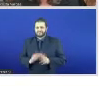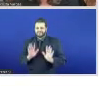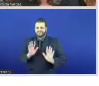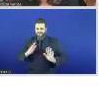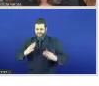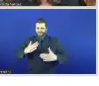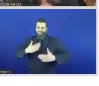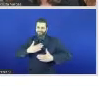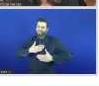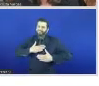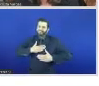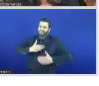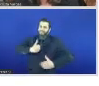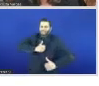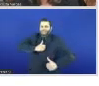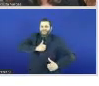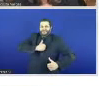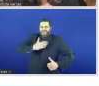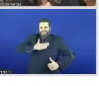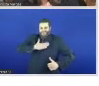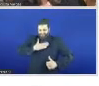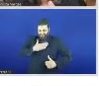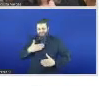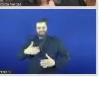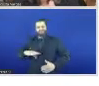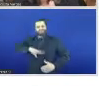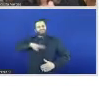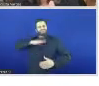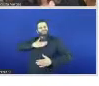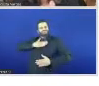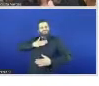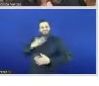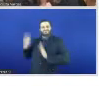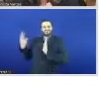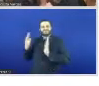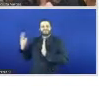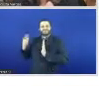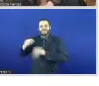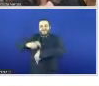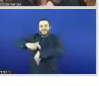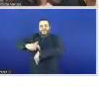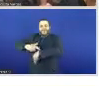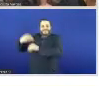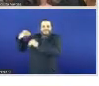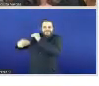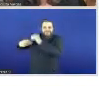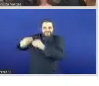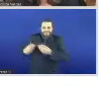also a profound motivator to think about how we do our work differently in a way that is responsive to these twin